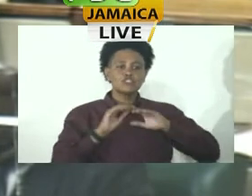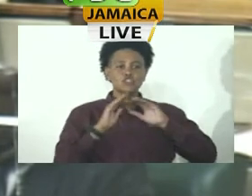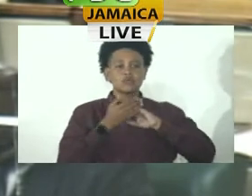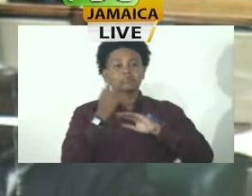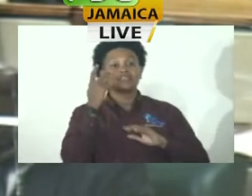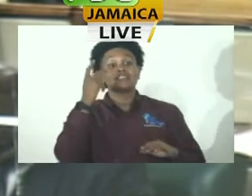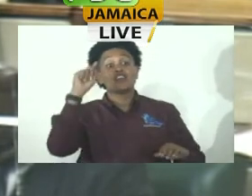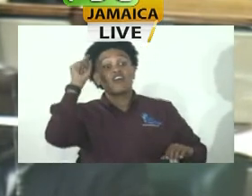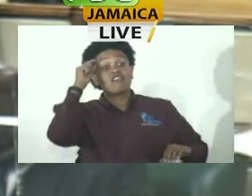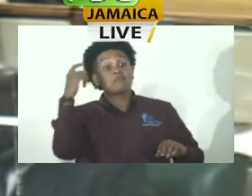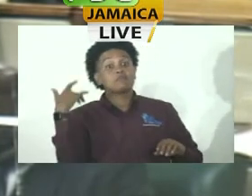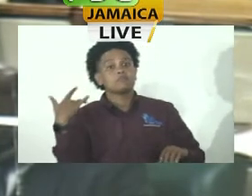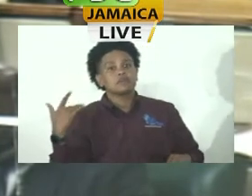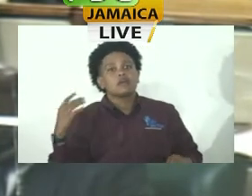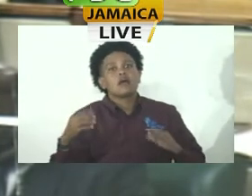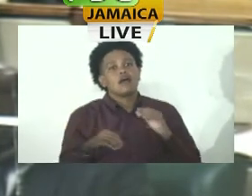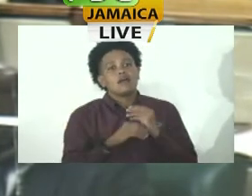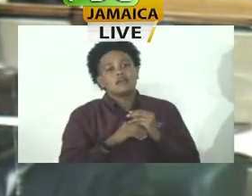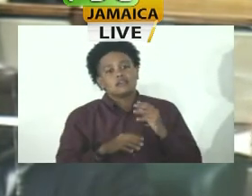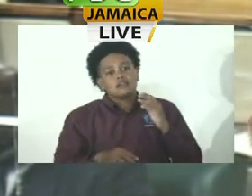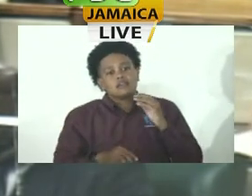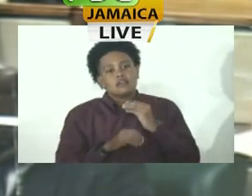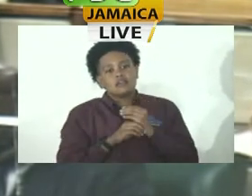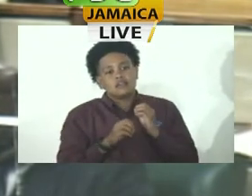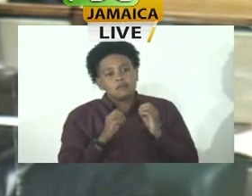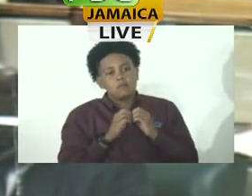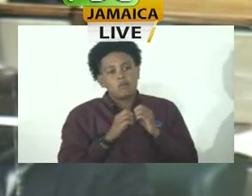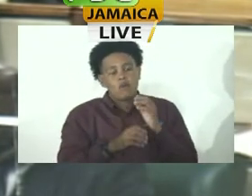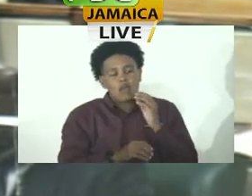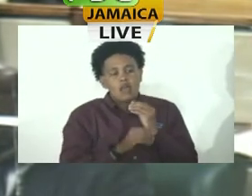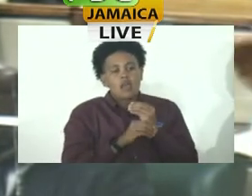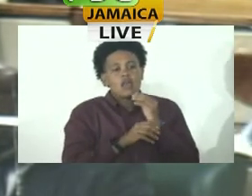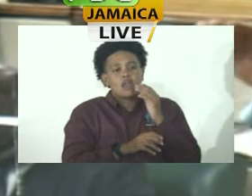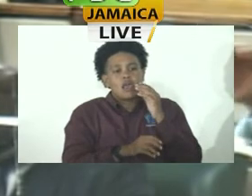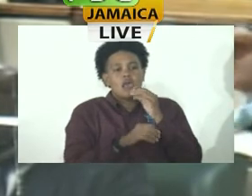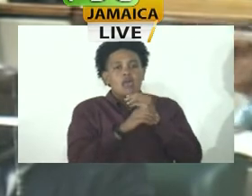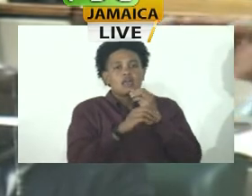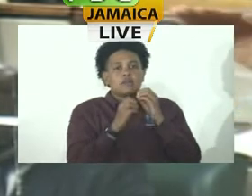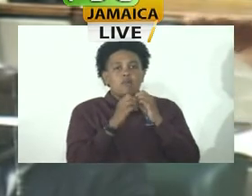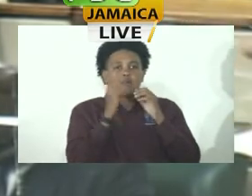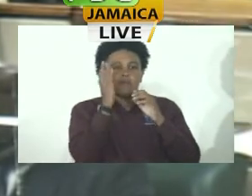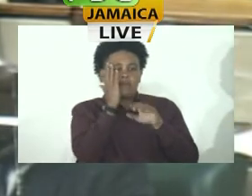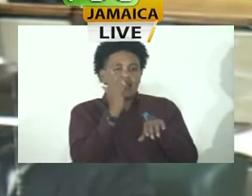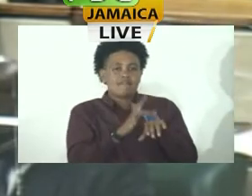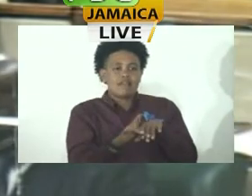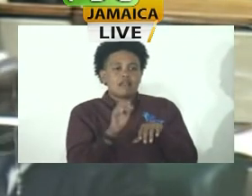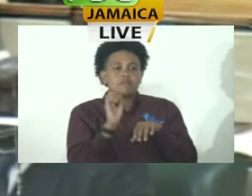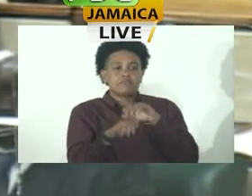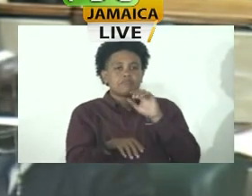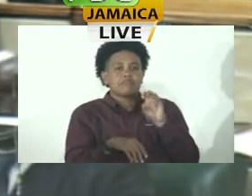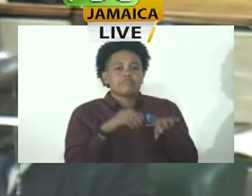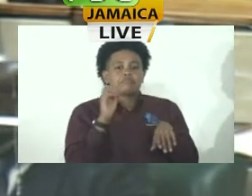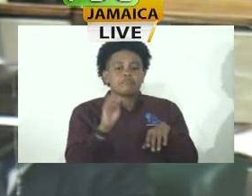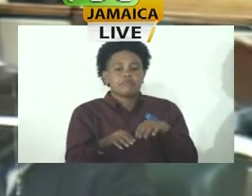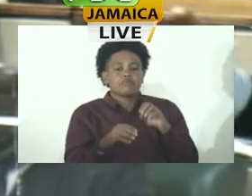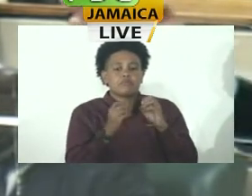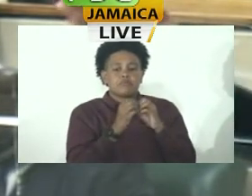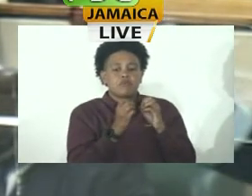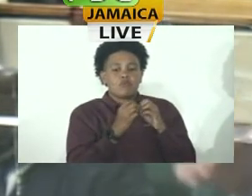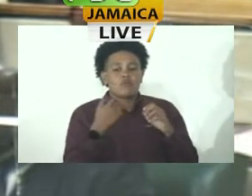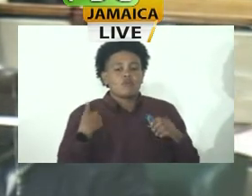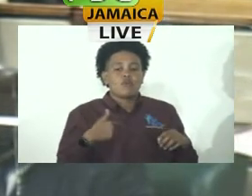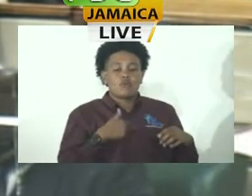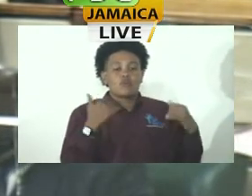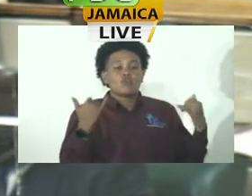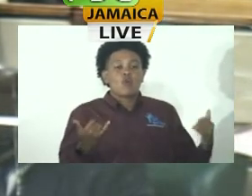has been consistently stepping up the capacity of beds and we've we've